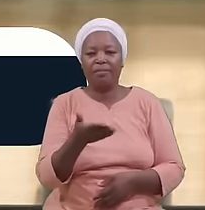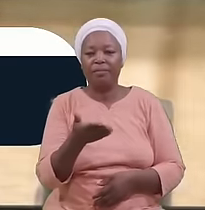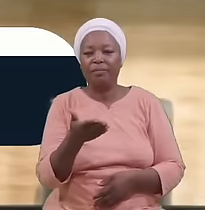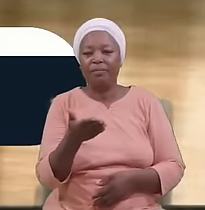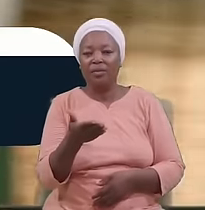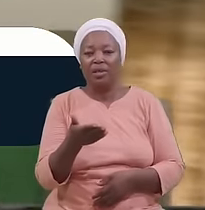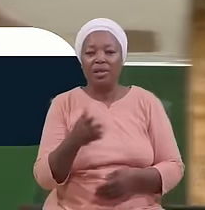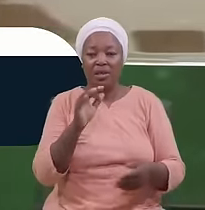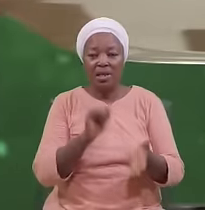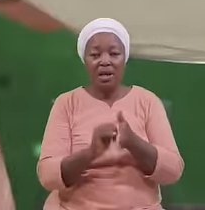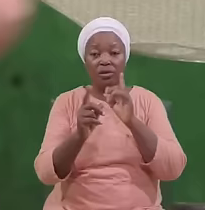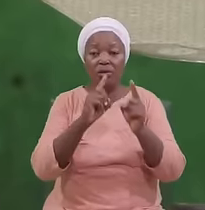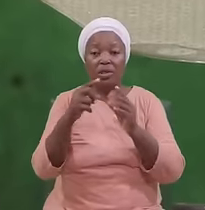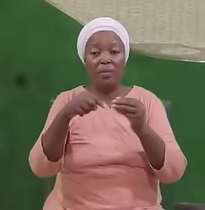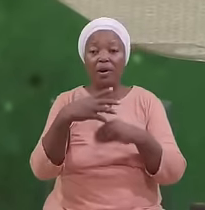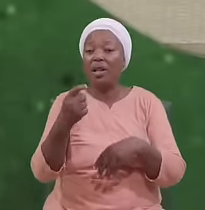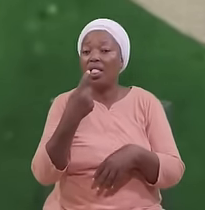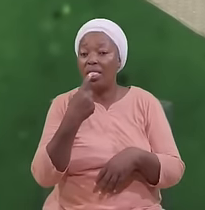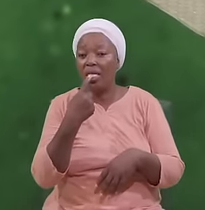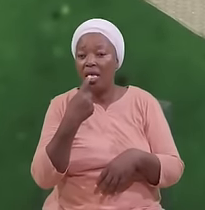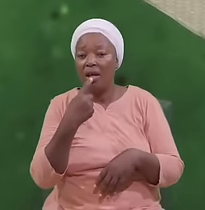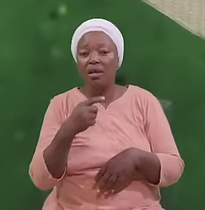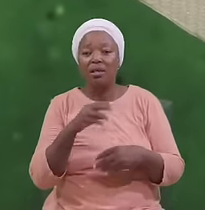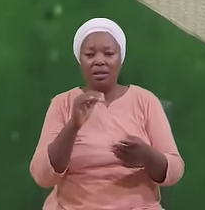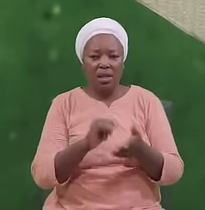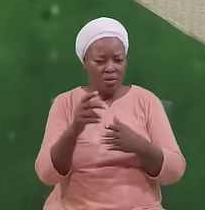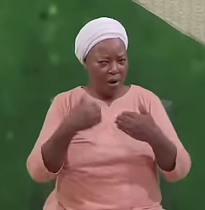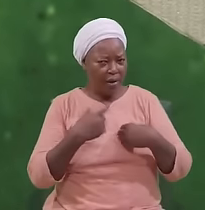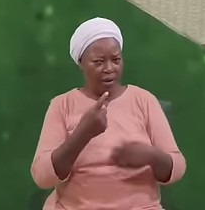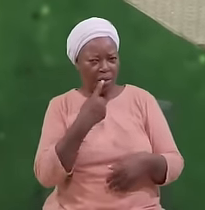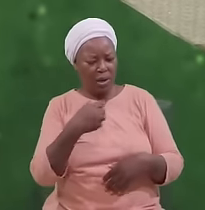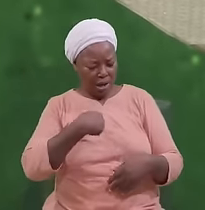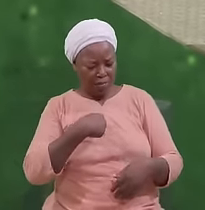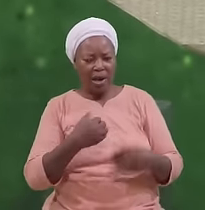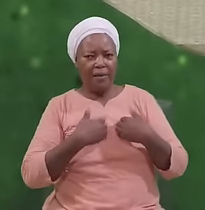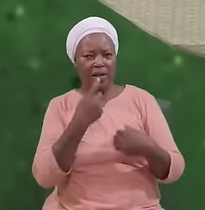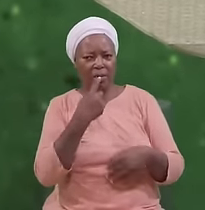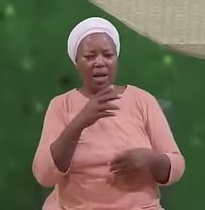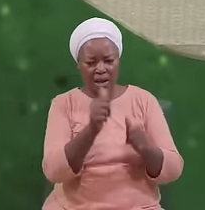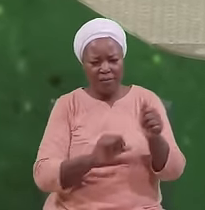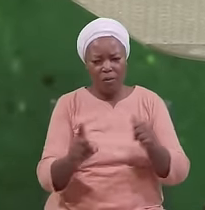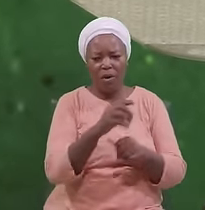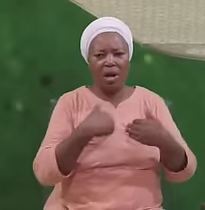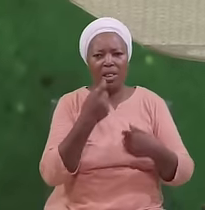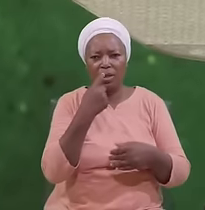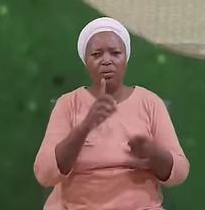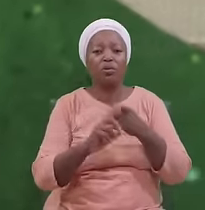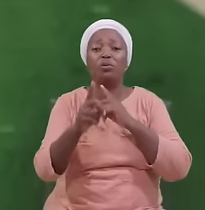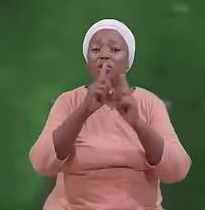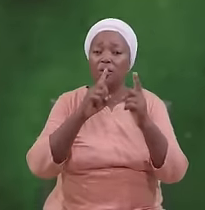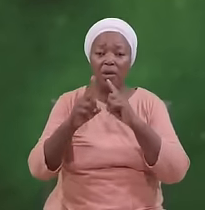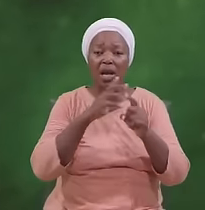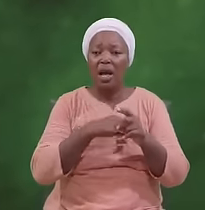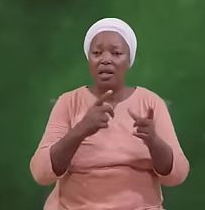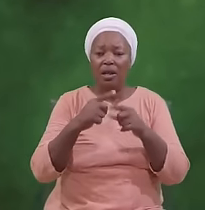talks about the tongue. Very simple. You have a tongue, I have a tongue, everybody has tongues to speak, and